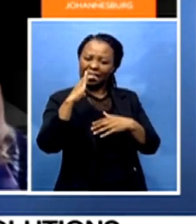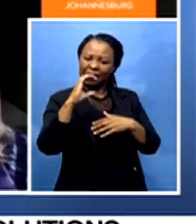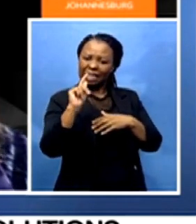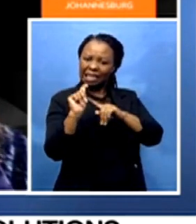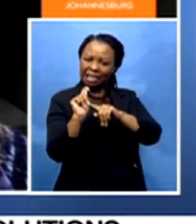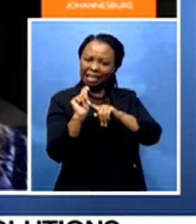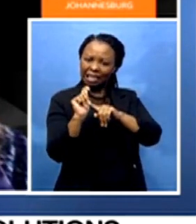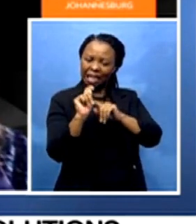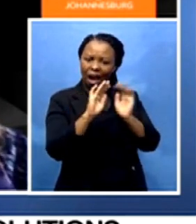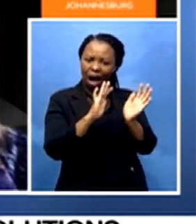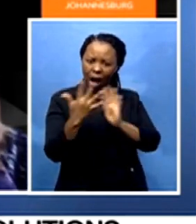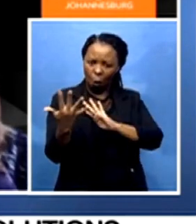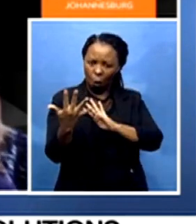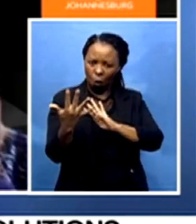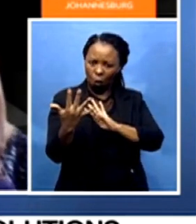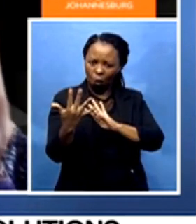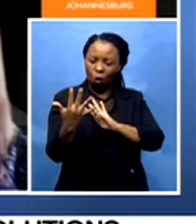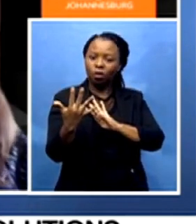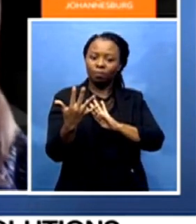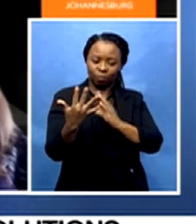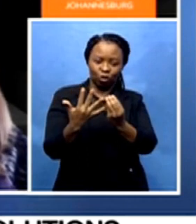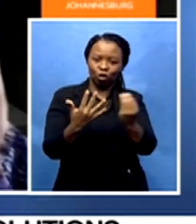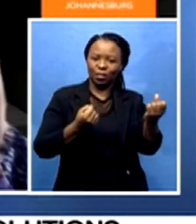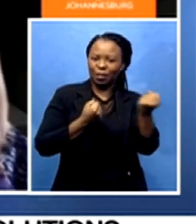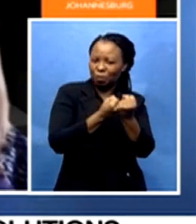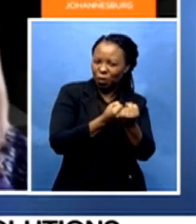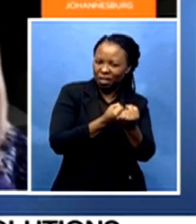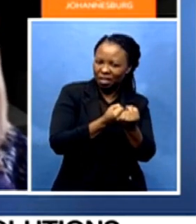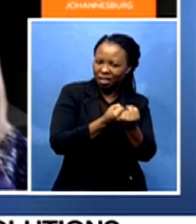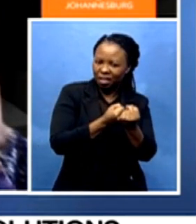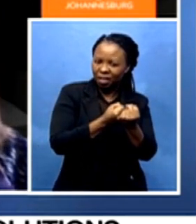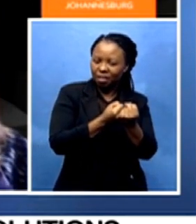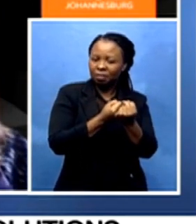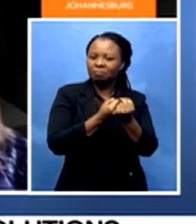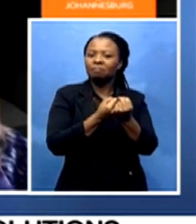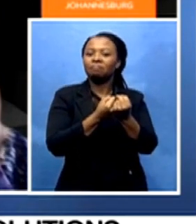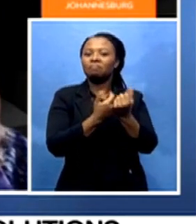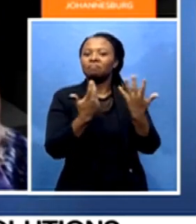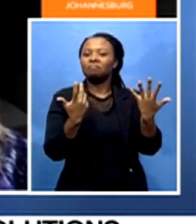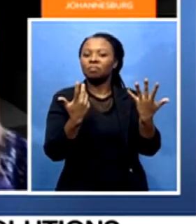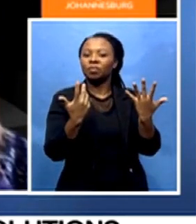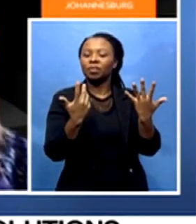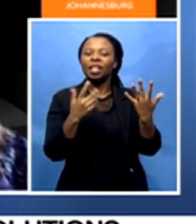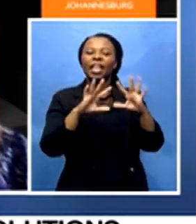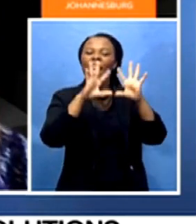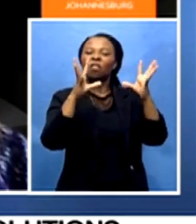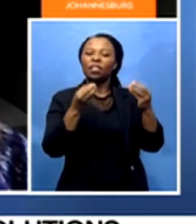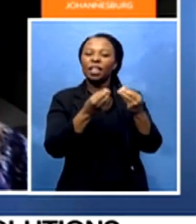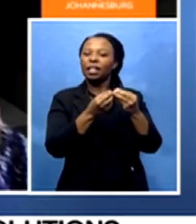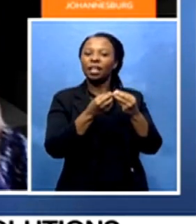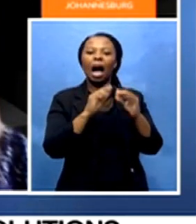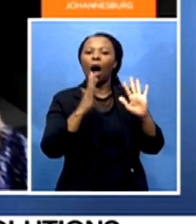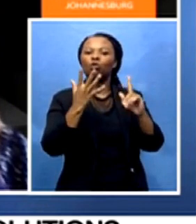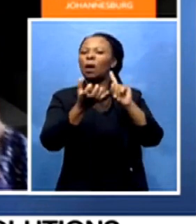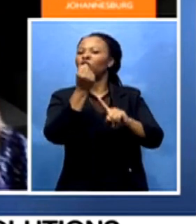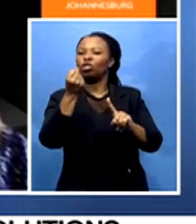to support the learning of the children? What is the teacher in all of that? So take the best of the ICTs,